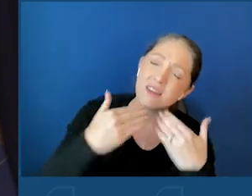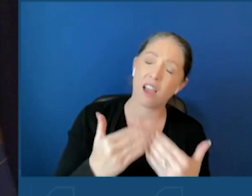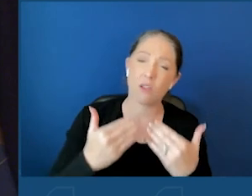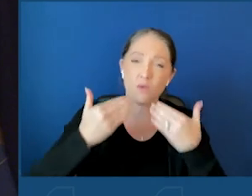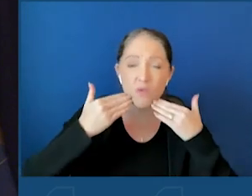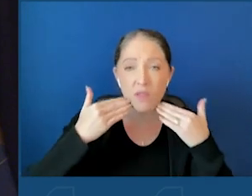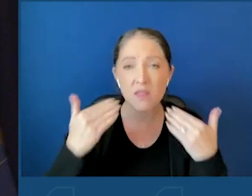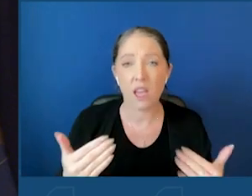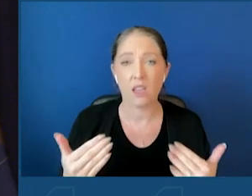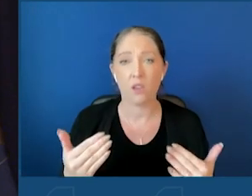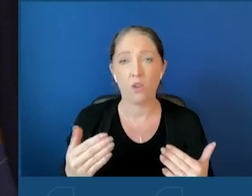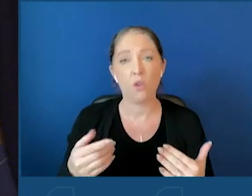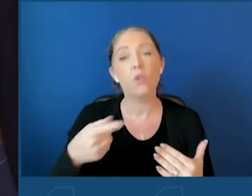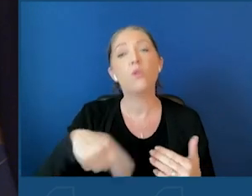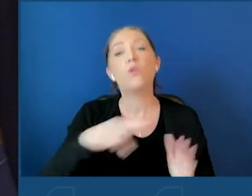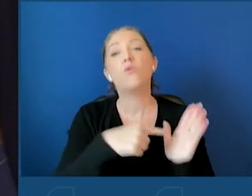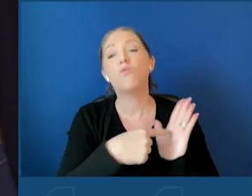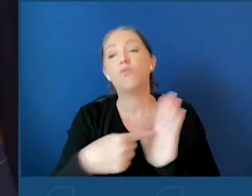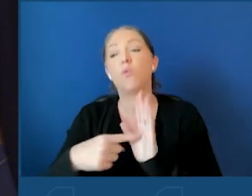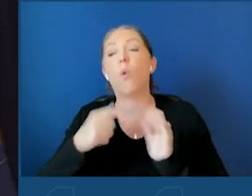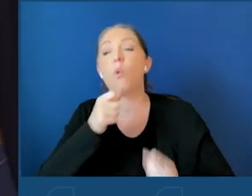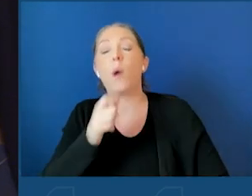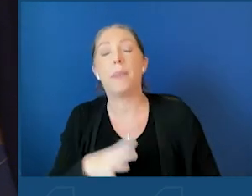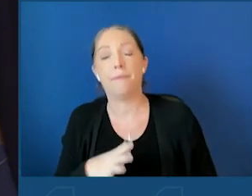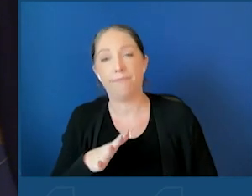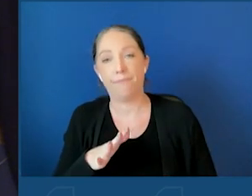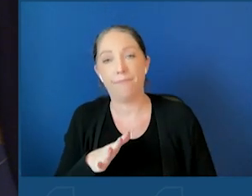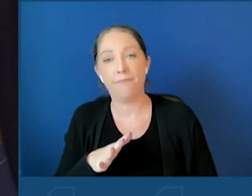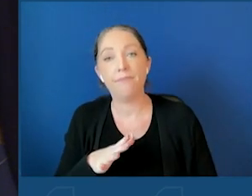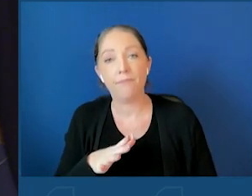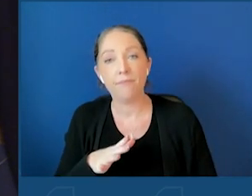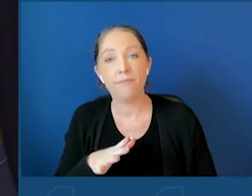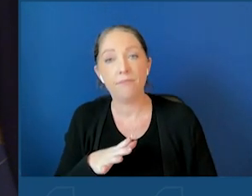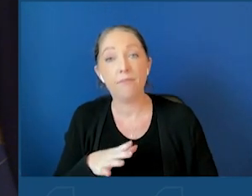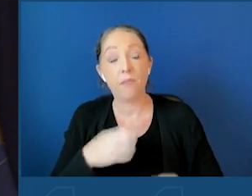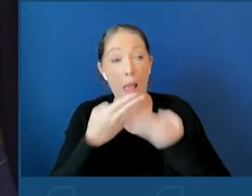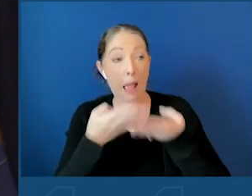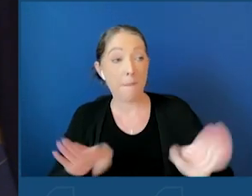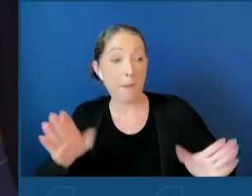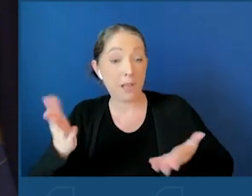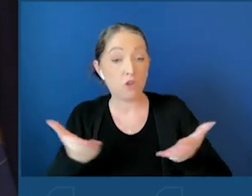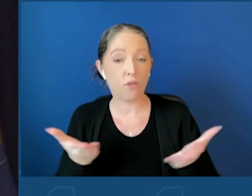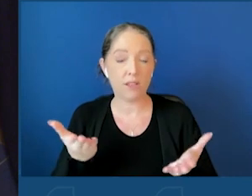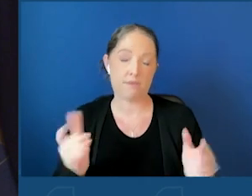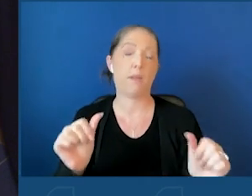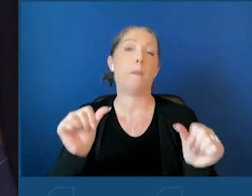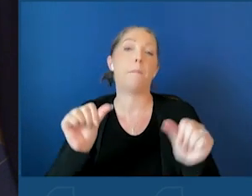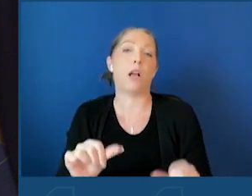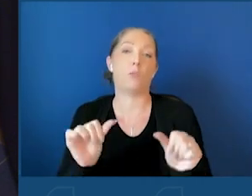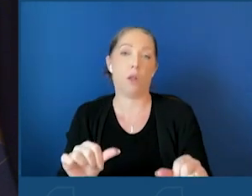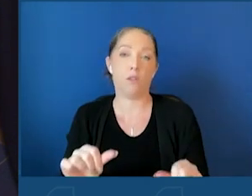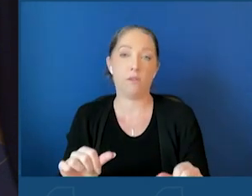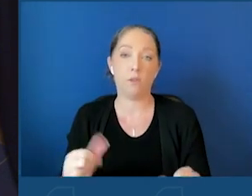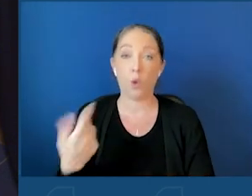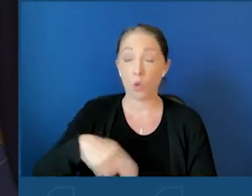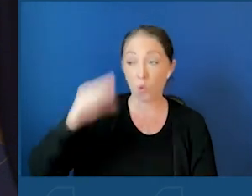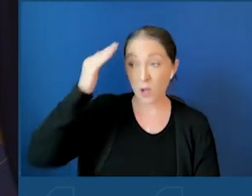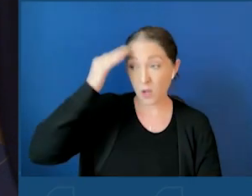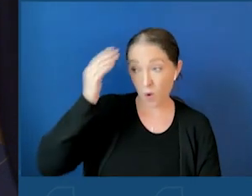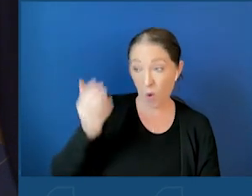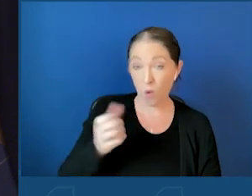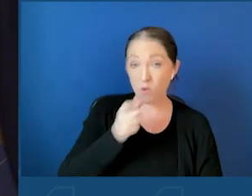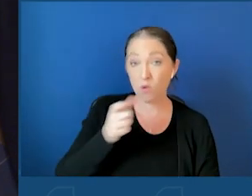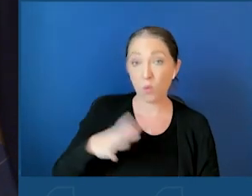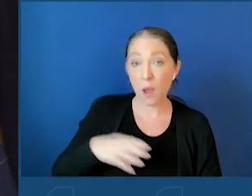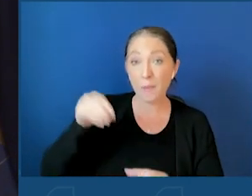because you're sending a message to all women out there that public service is possible. And we know when women are in public service, we